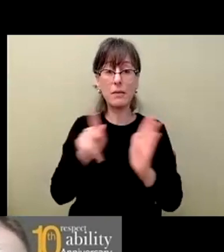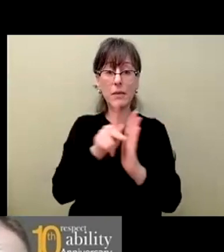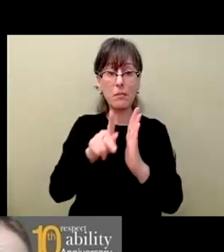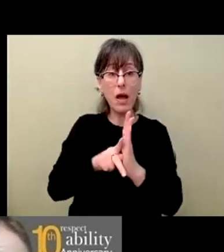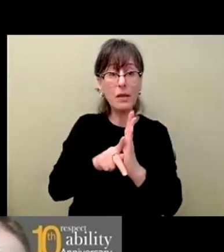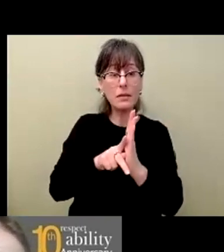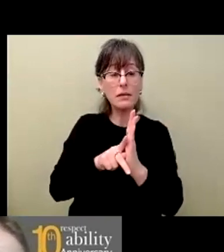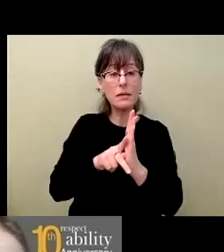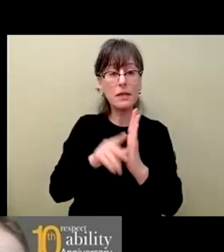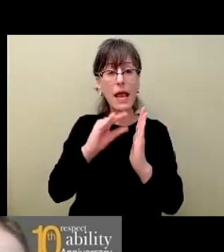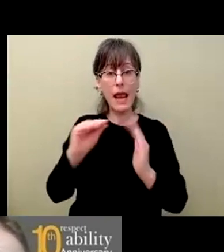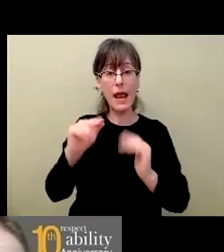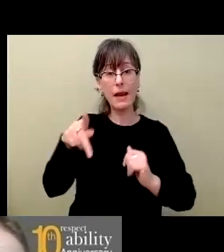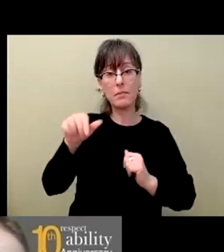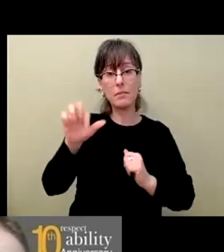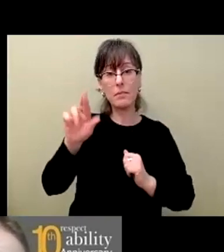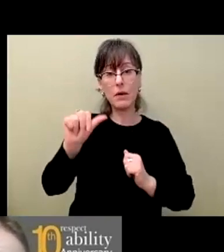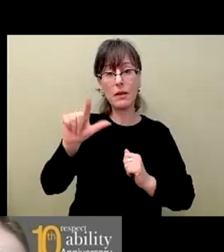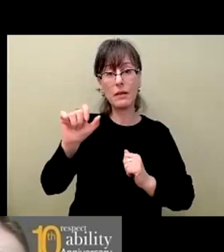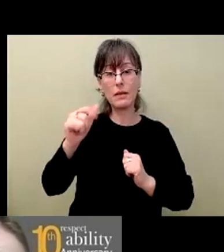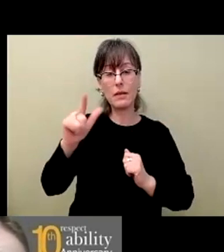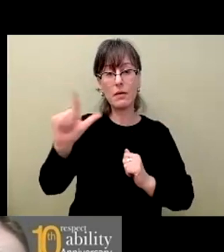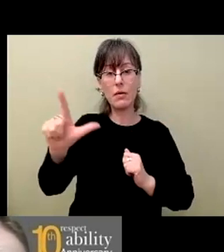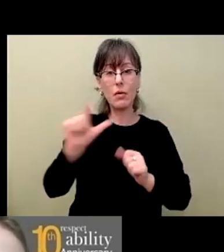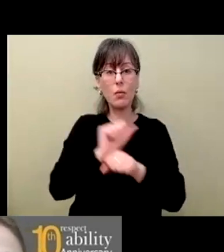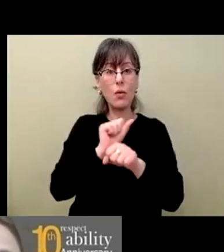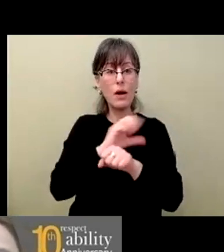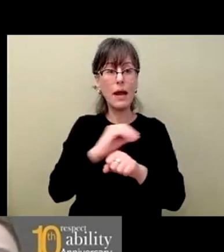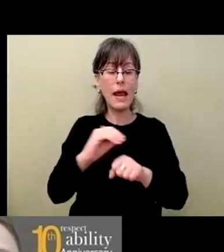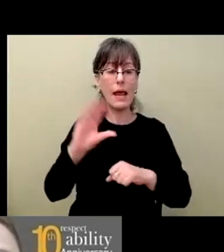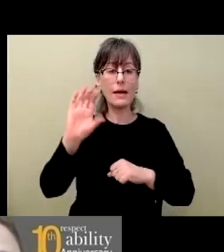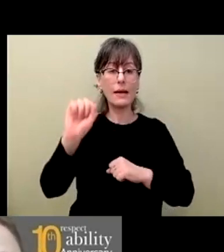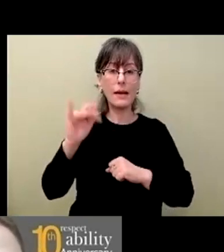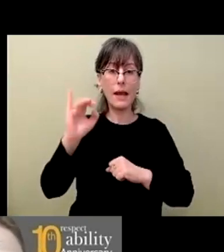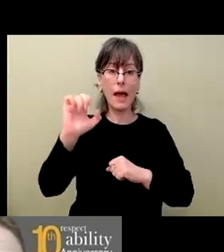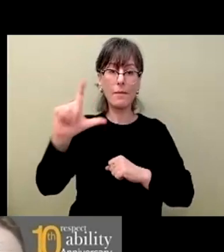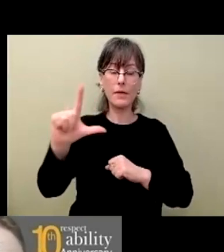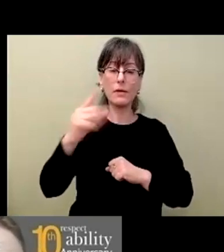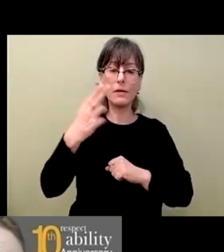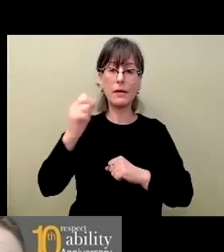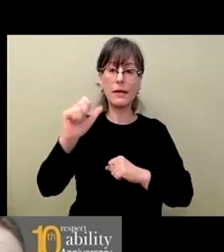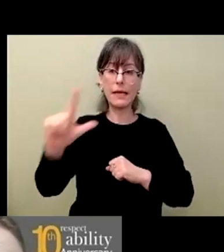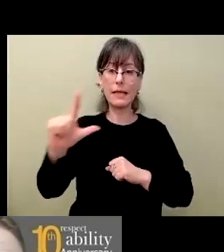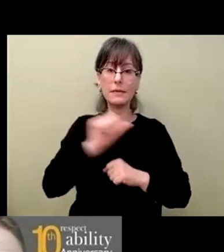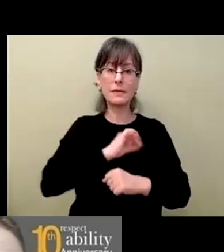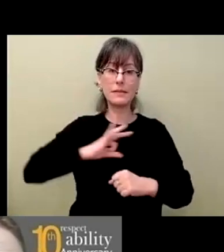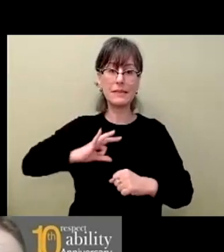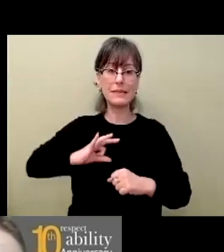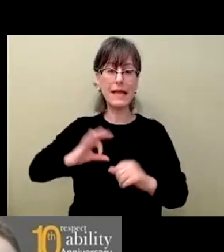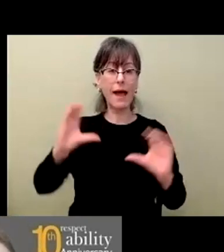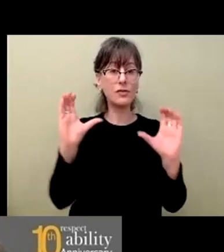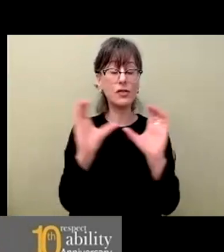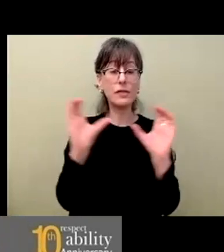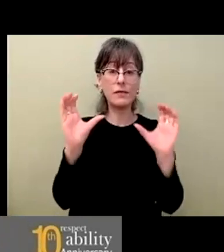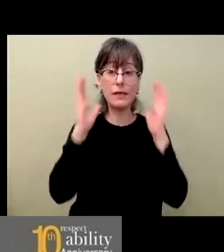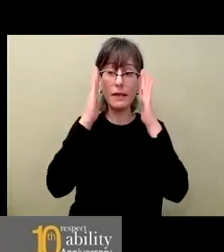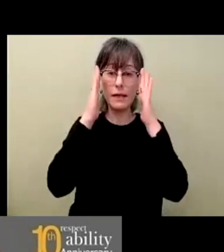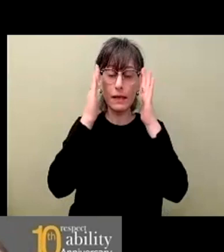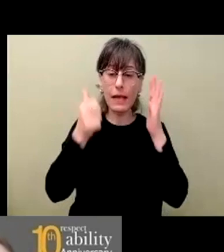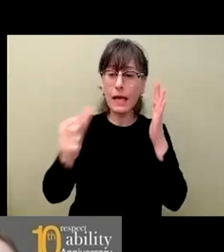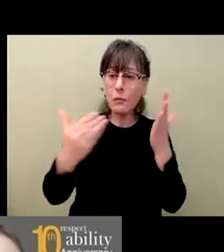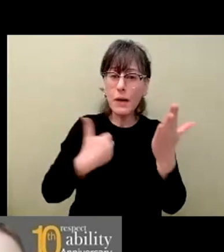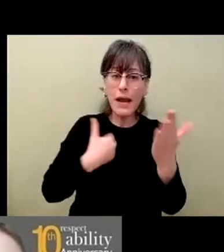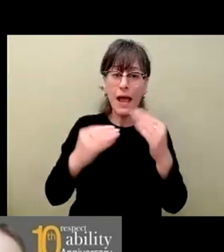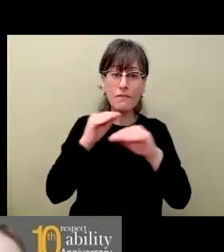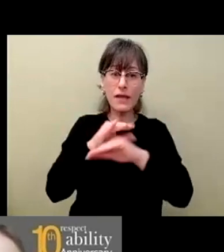They're a paralegal, and they have a Capitol Hill staff training certificate. Anybody have any particular advice they want to share